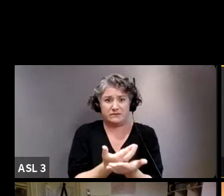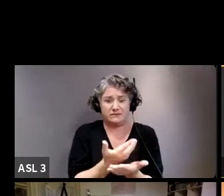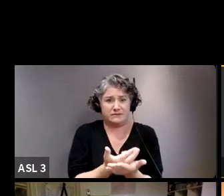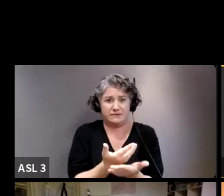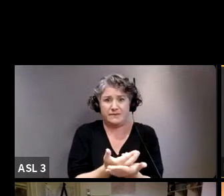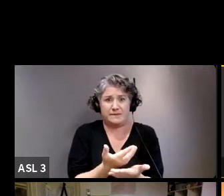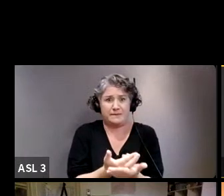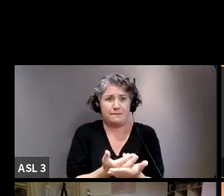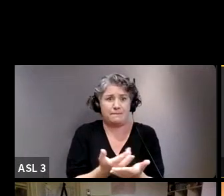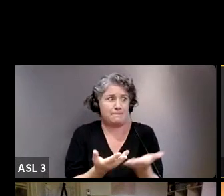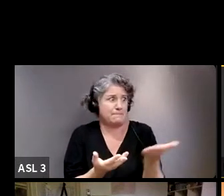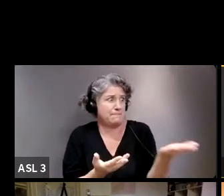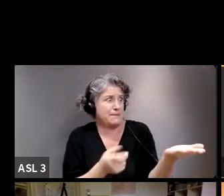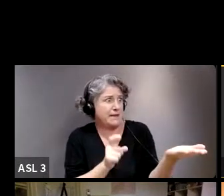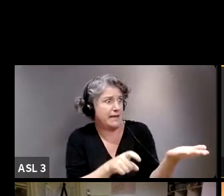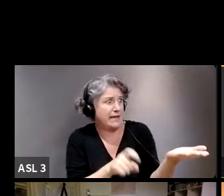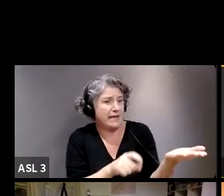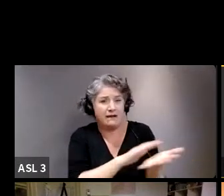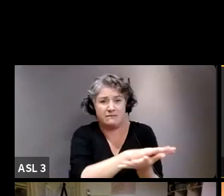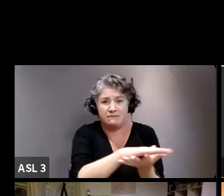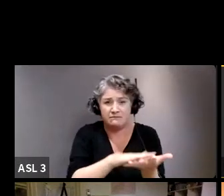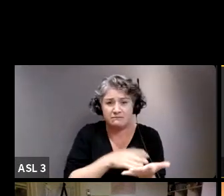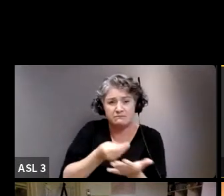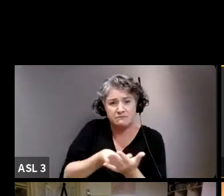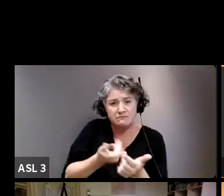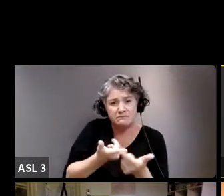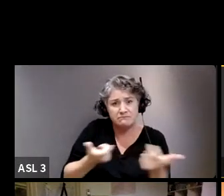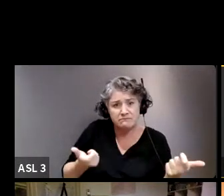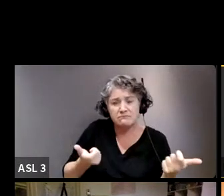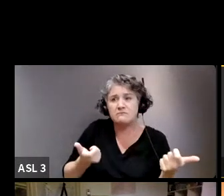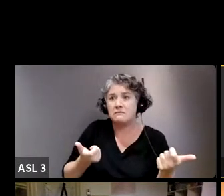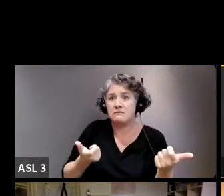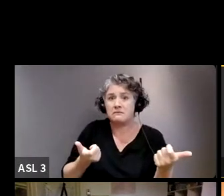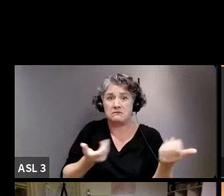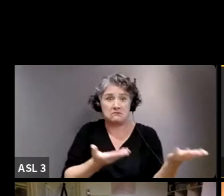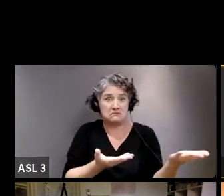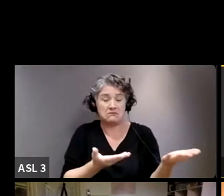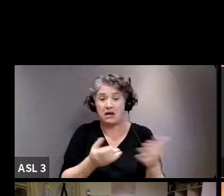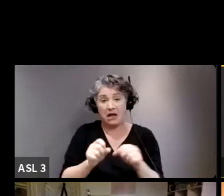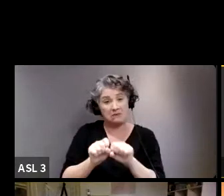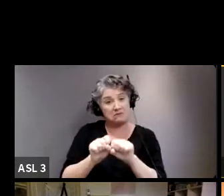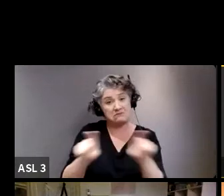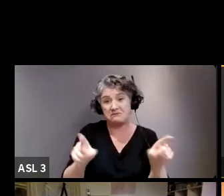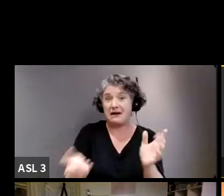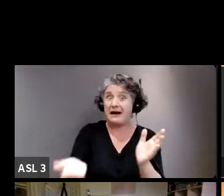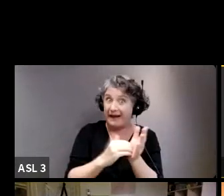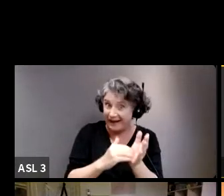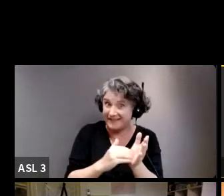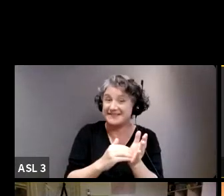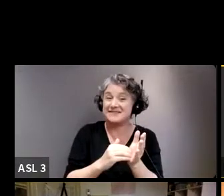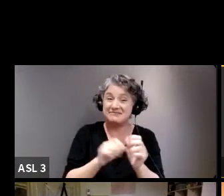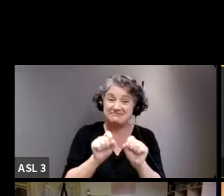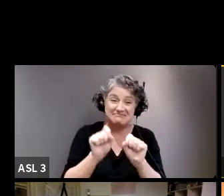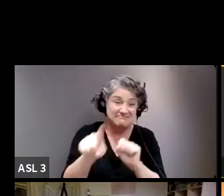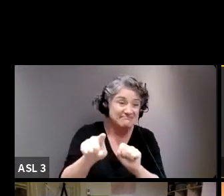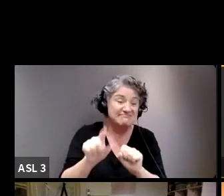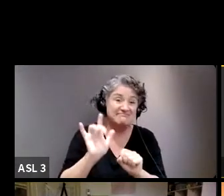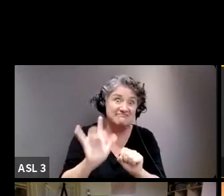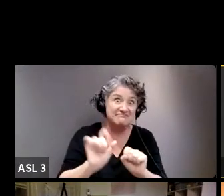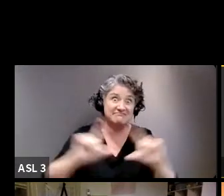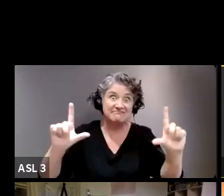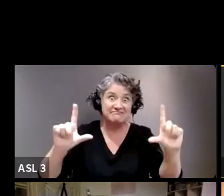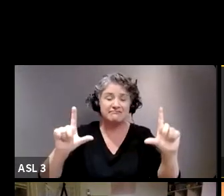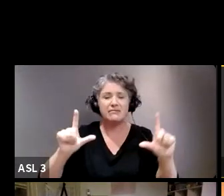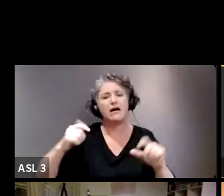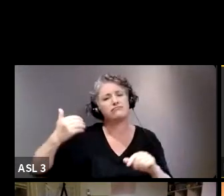like this may need so i can i like i can share that i can share the link with you again uh we but we have presented it